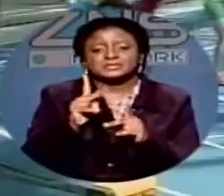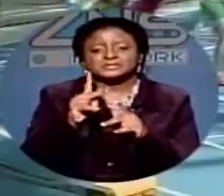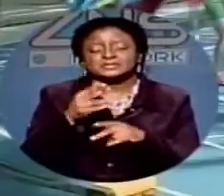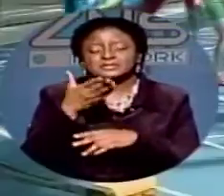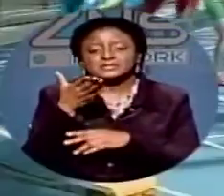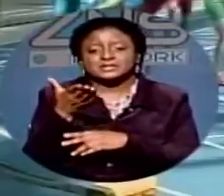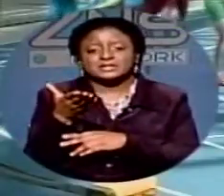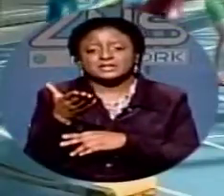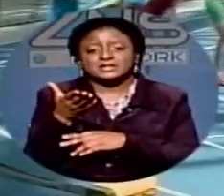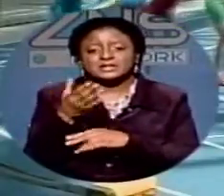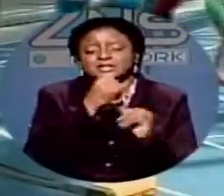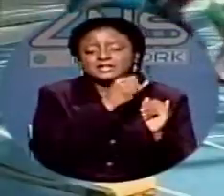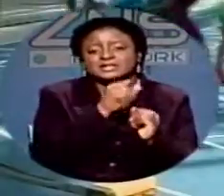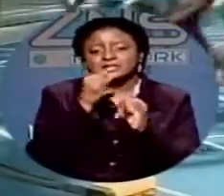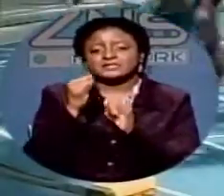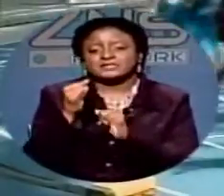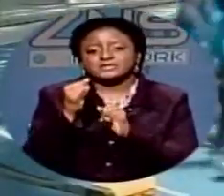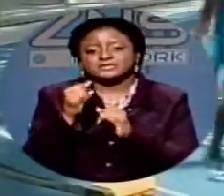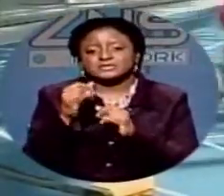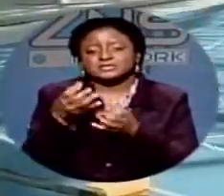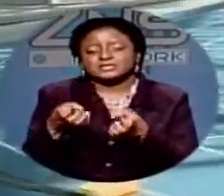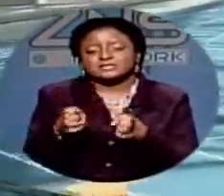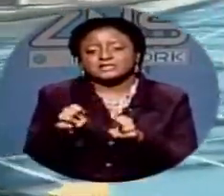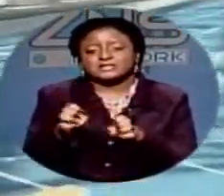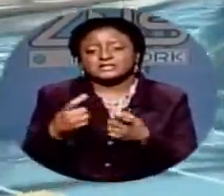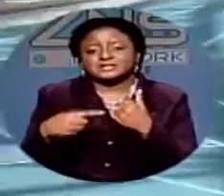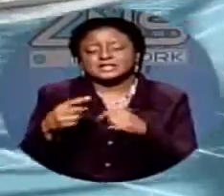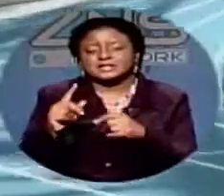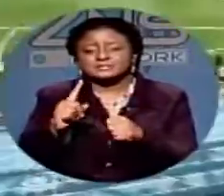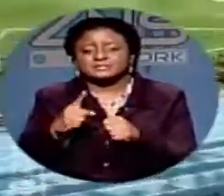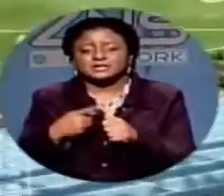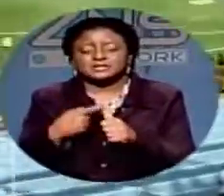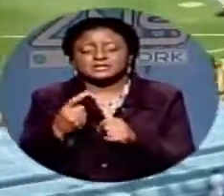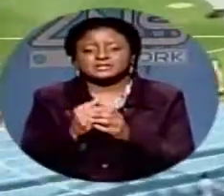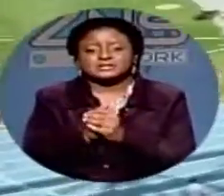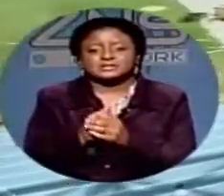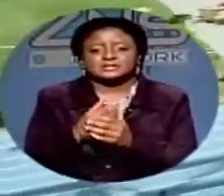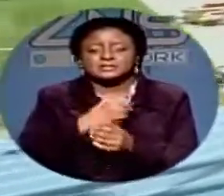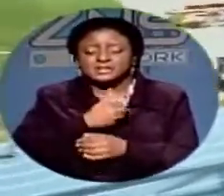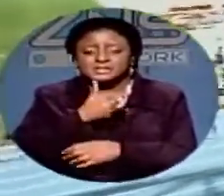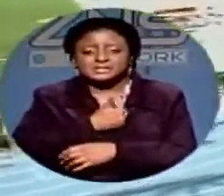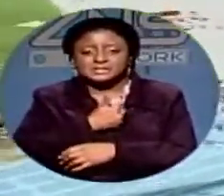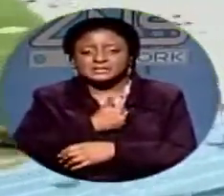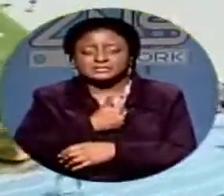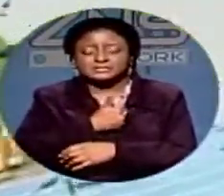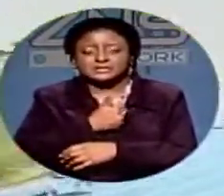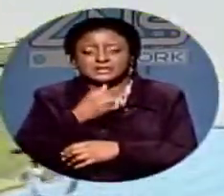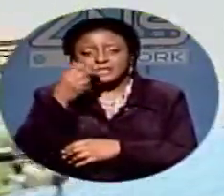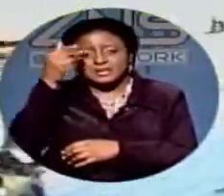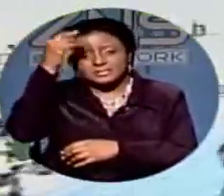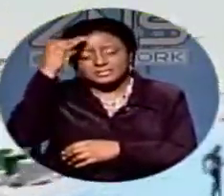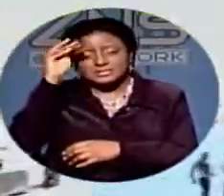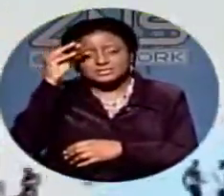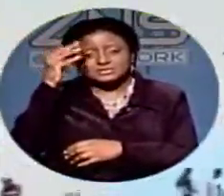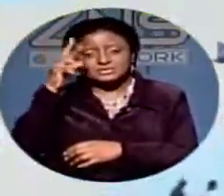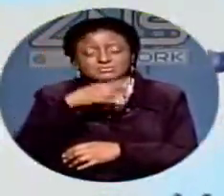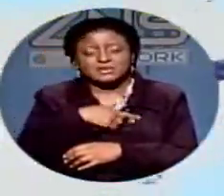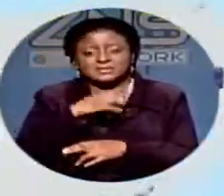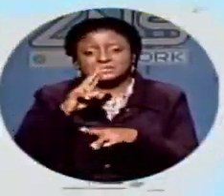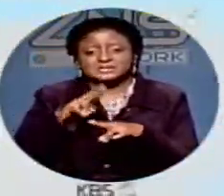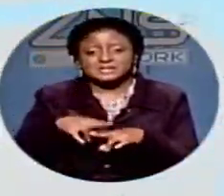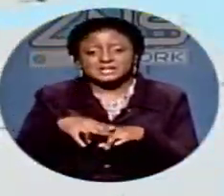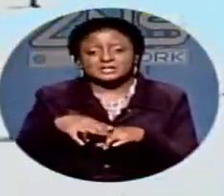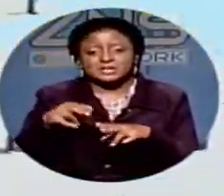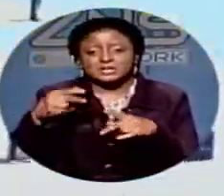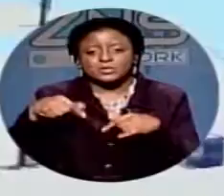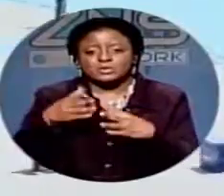Their individual events came first. Myself and Mr. Rami, we sat down and we went through